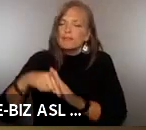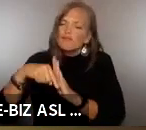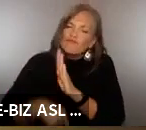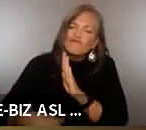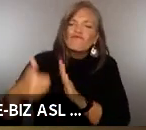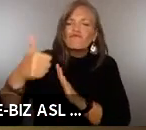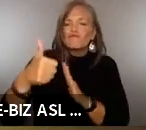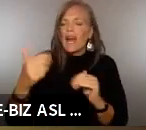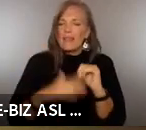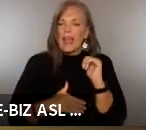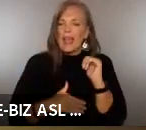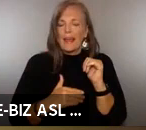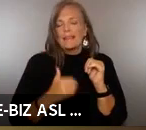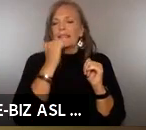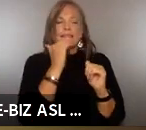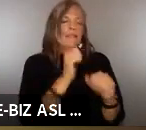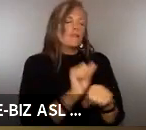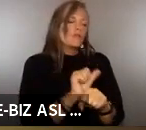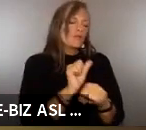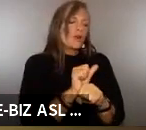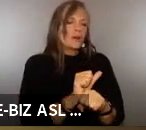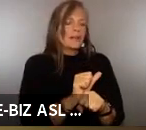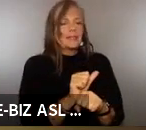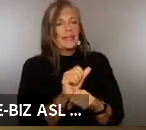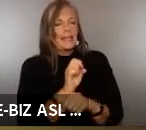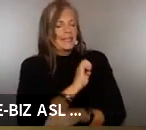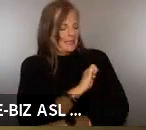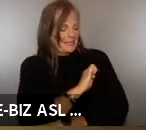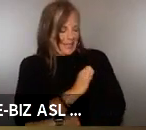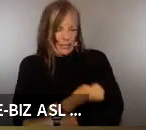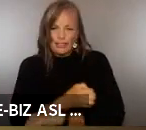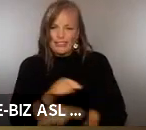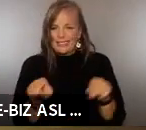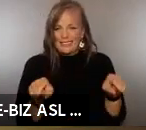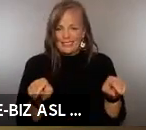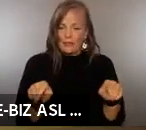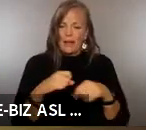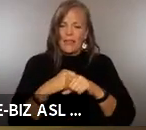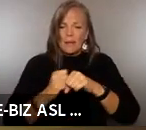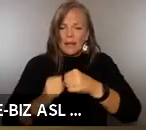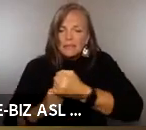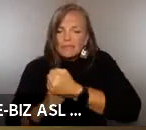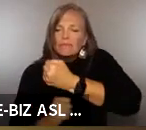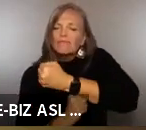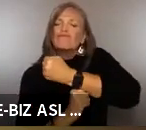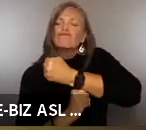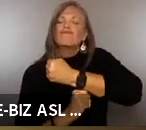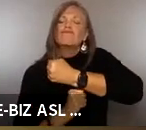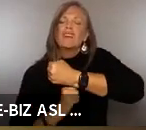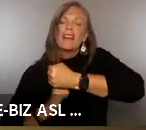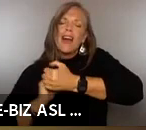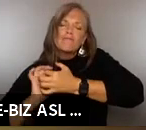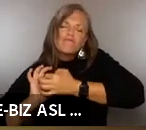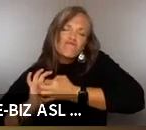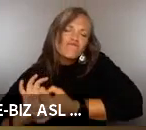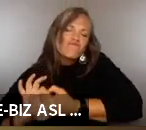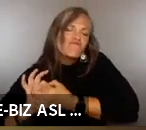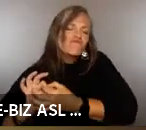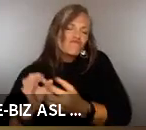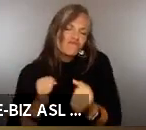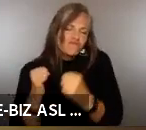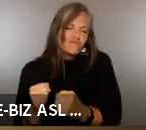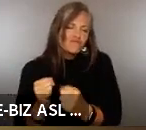hard to explain but forms the bedrock or the foundation of the piece you'll then make with people. And I couldn't